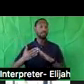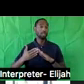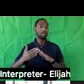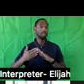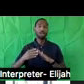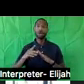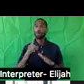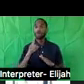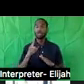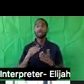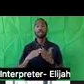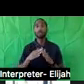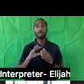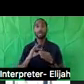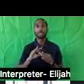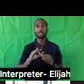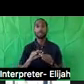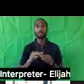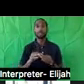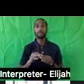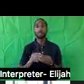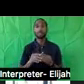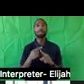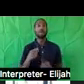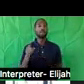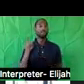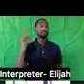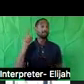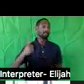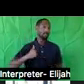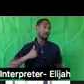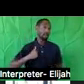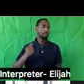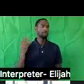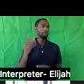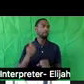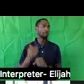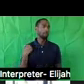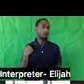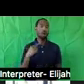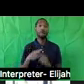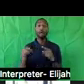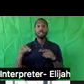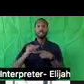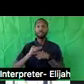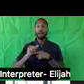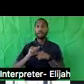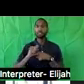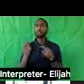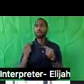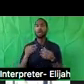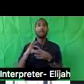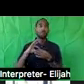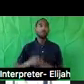queer community connection of mine from Toronto from years ago. So this practice is sort of a way of grounding,